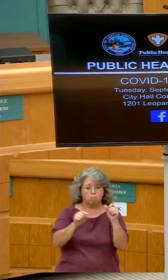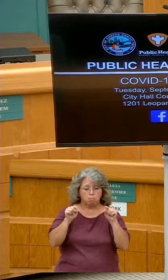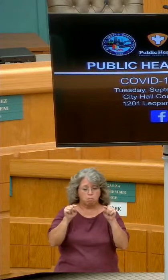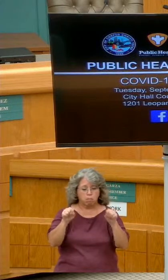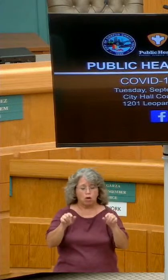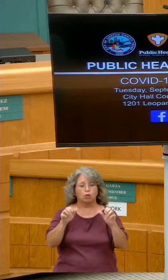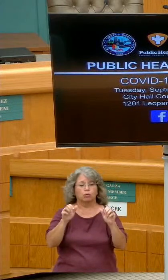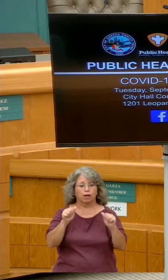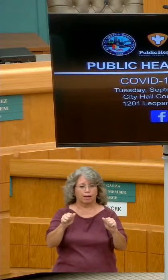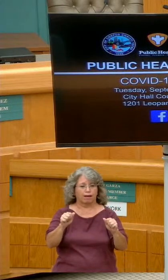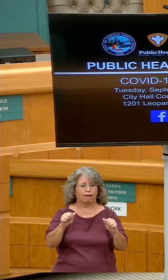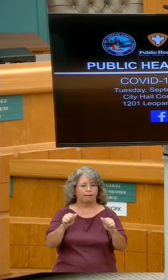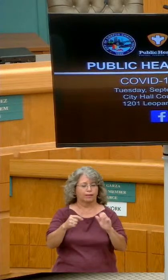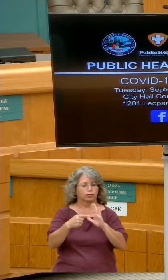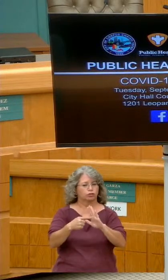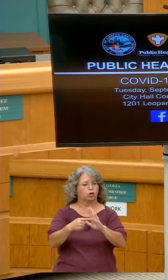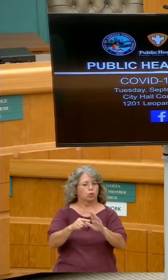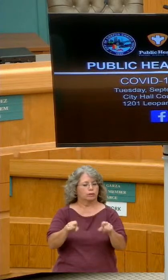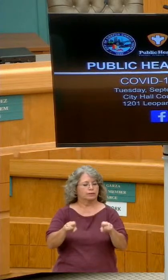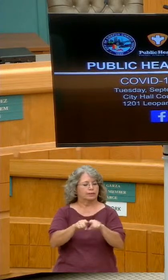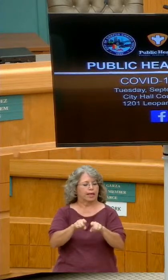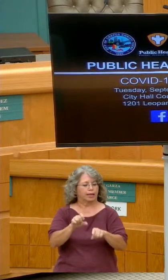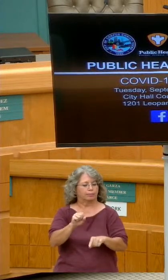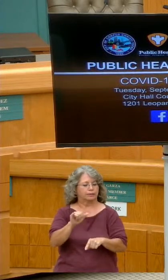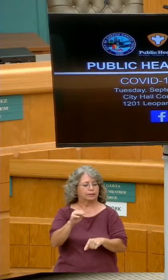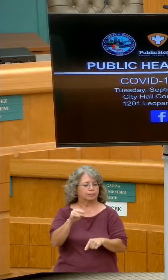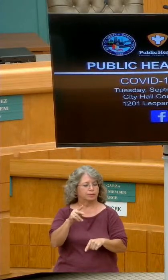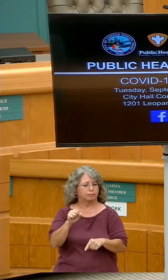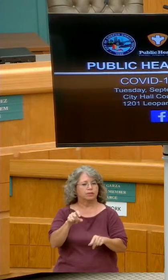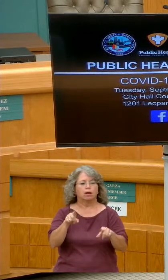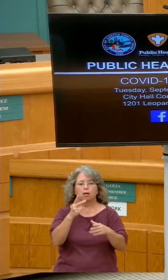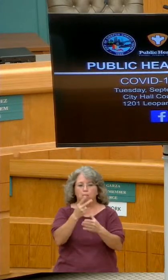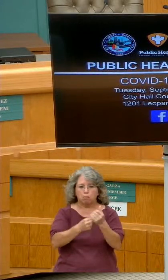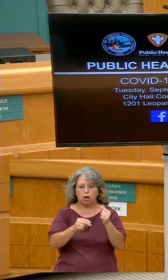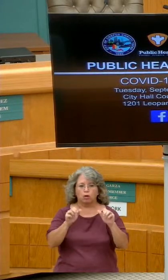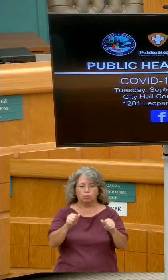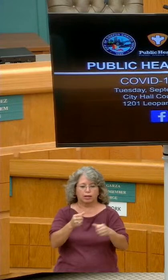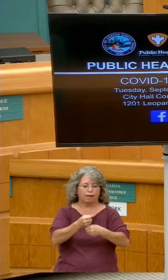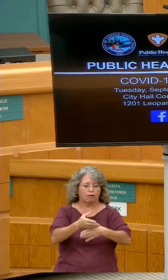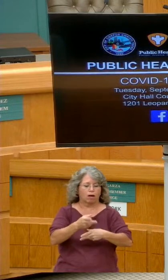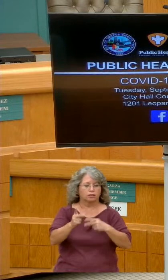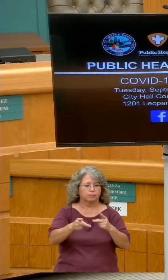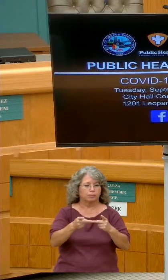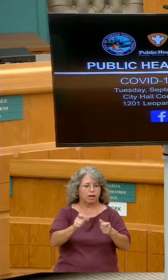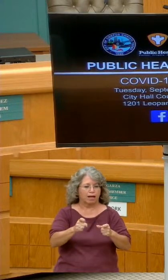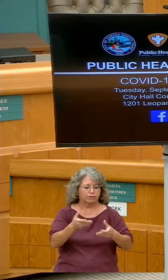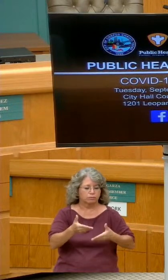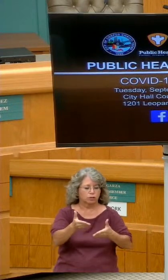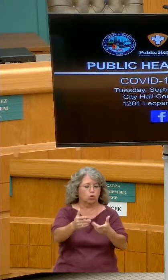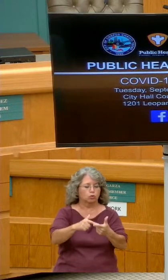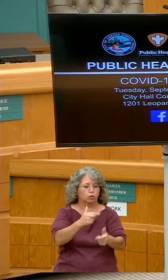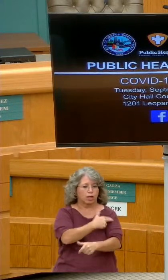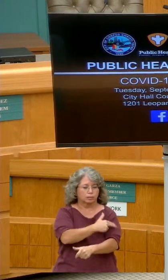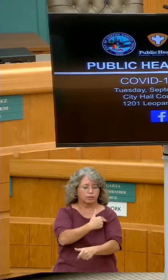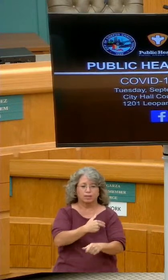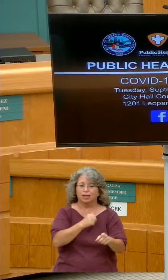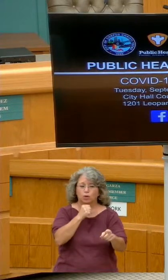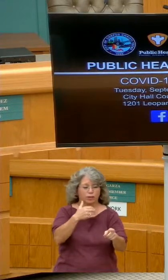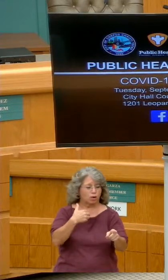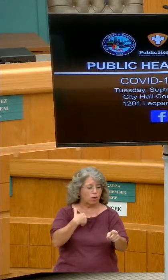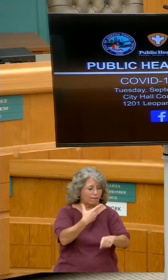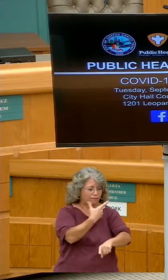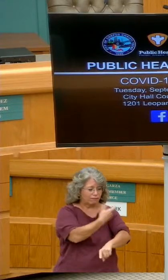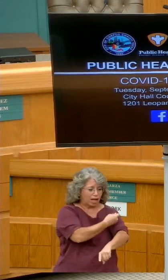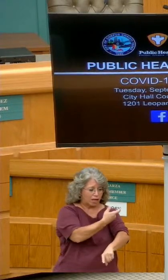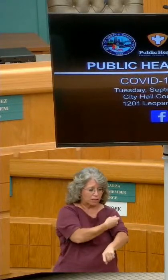populations to be hospitalized. Currently, we do not have a vaccine for COVID-19, but we do have a vaccine for seasonal